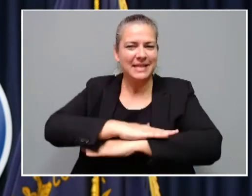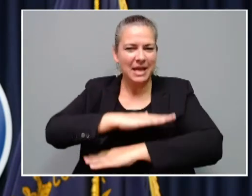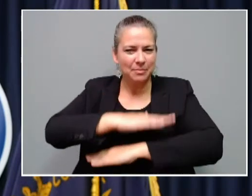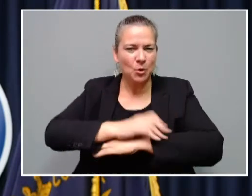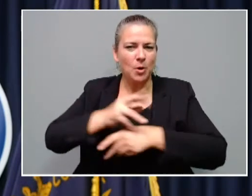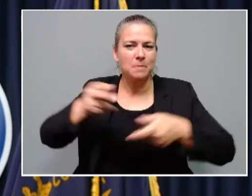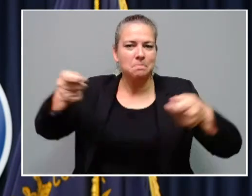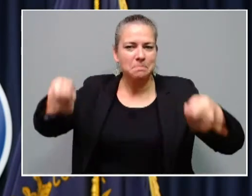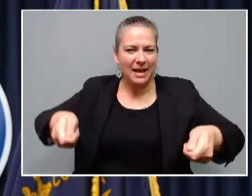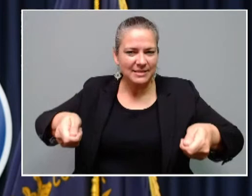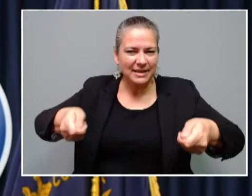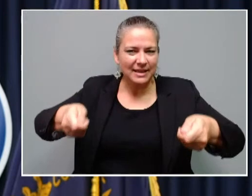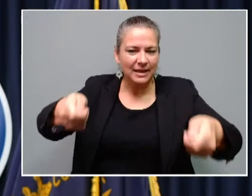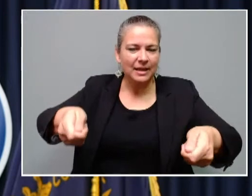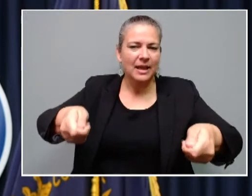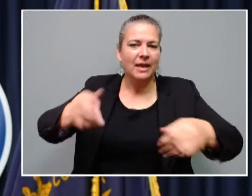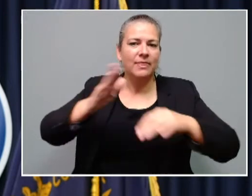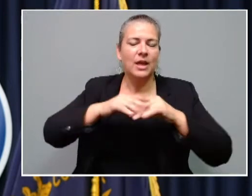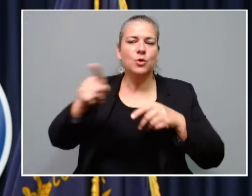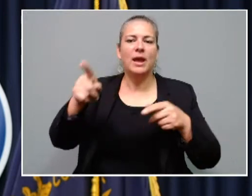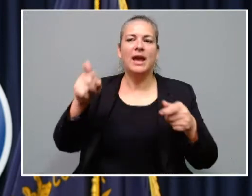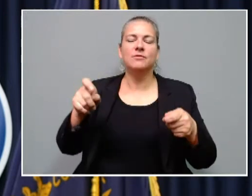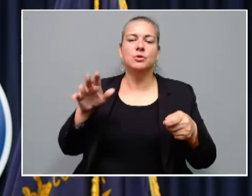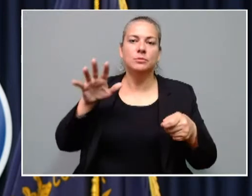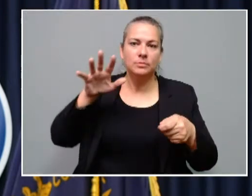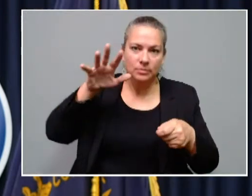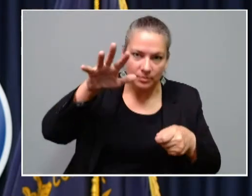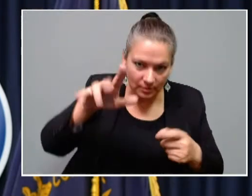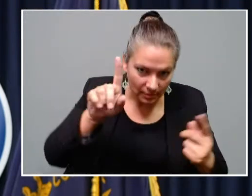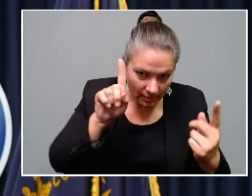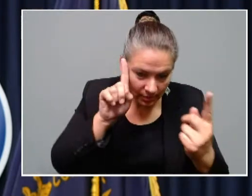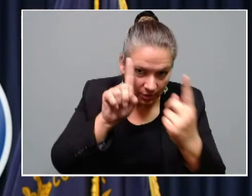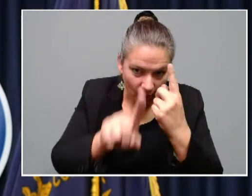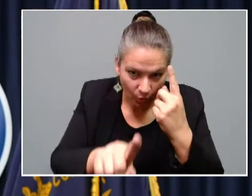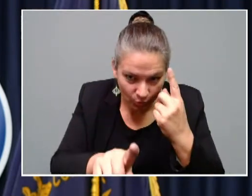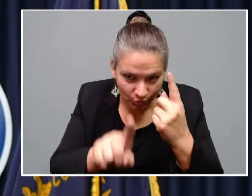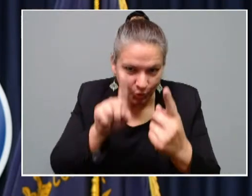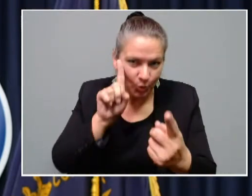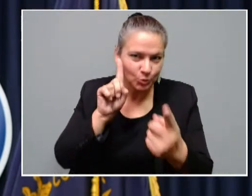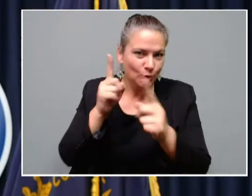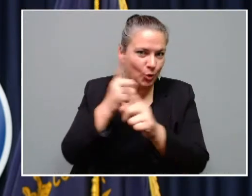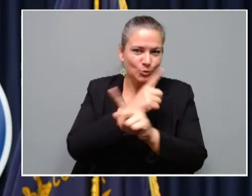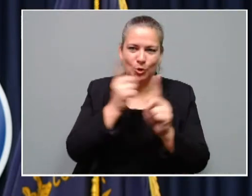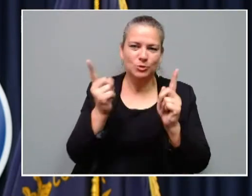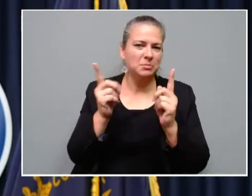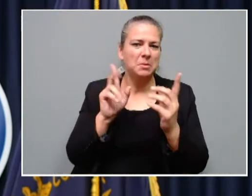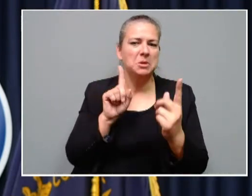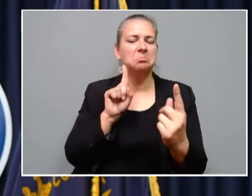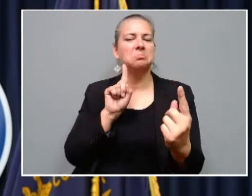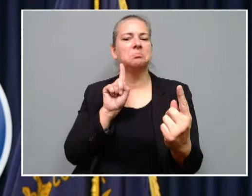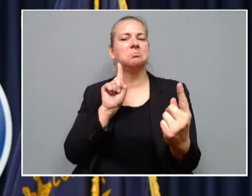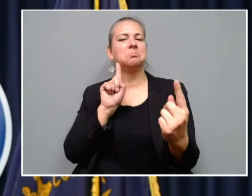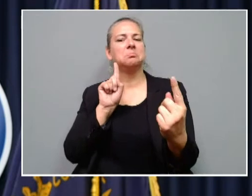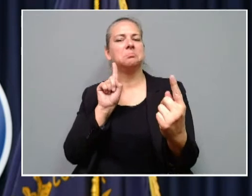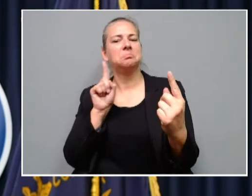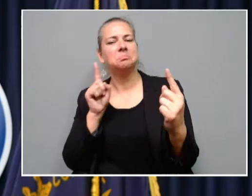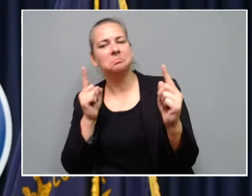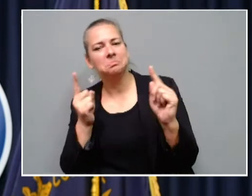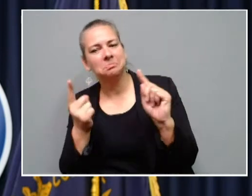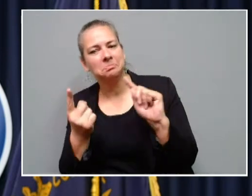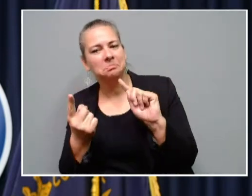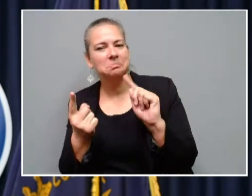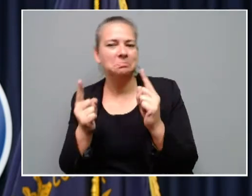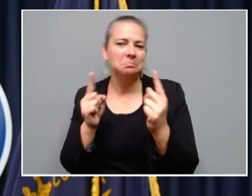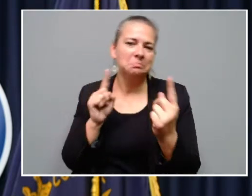instead of reaching over someone that might be unvaccinated and having that extra contact just gives them an extra level of